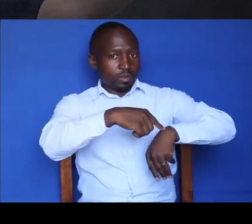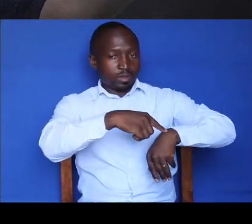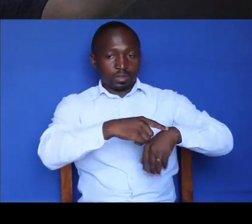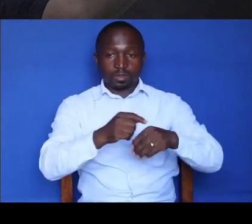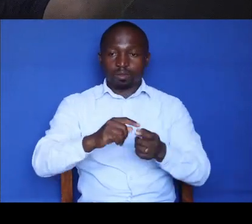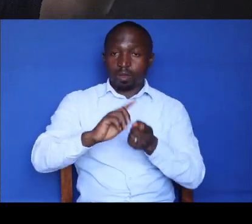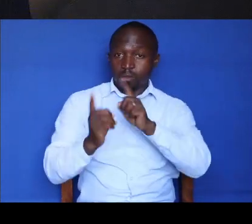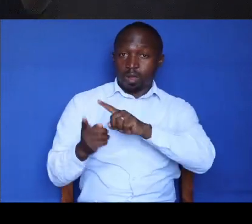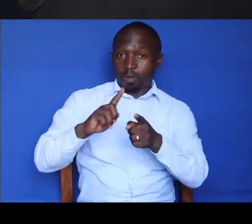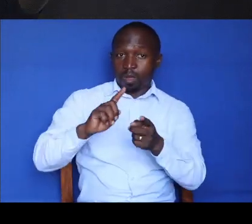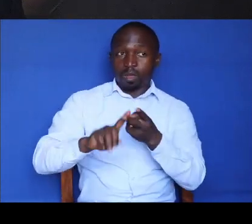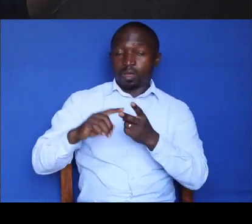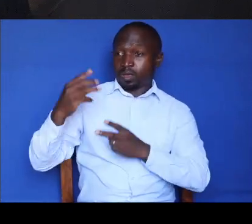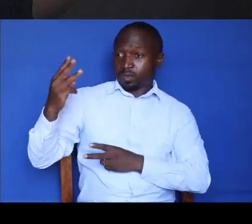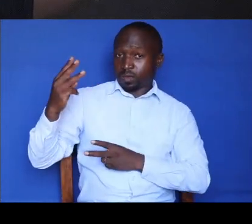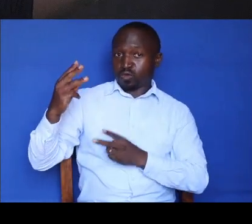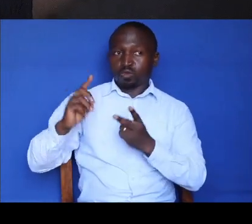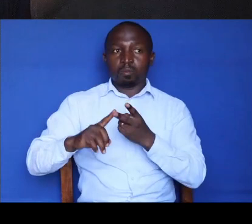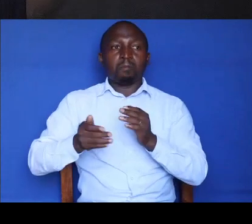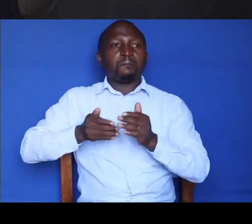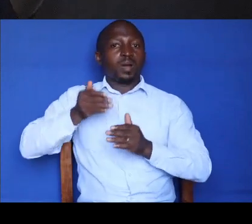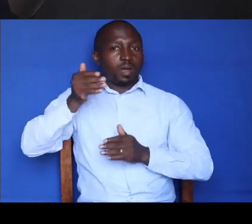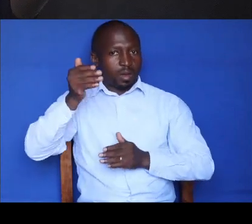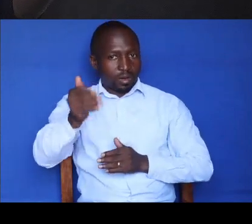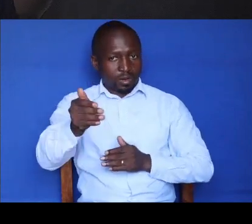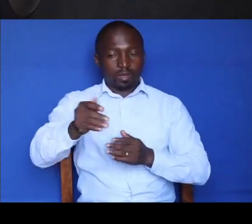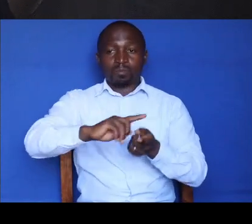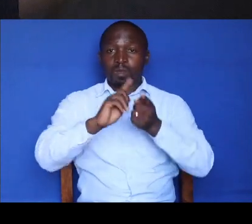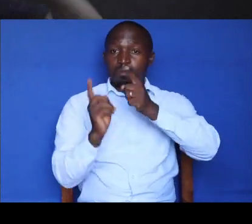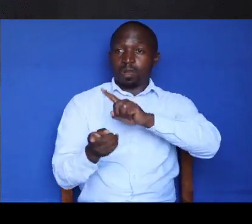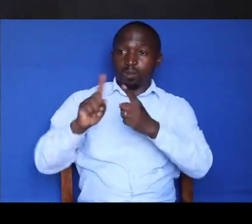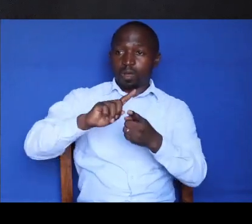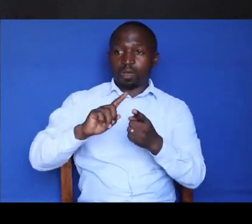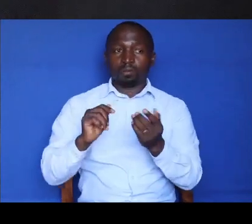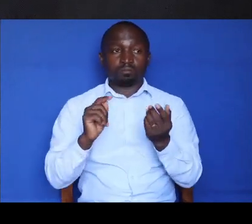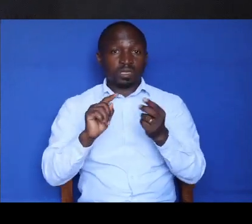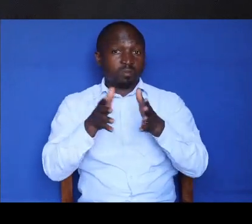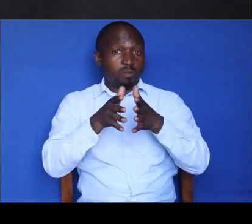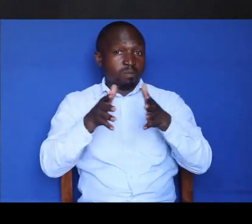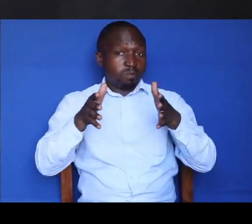river rejuvenation. The sides have been cut, so this is what we used to say